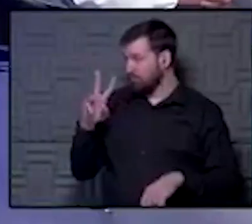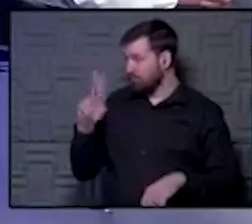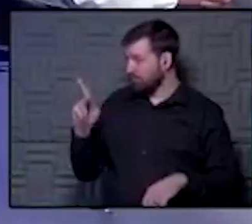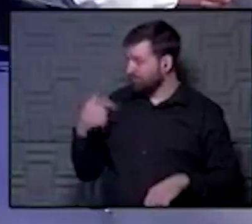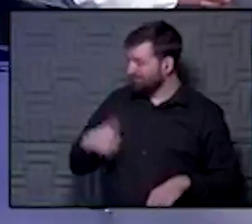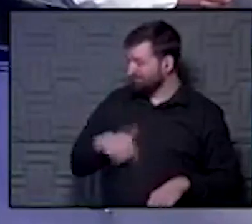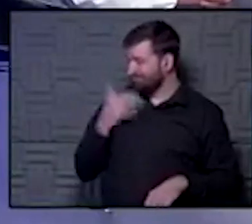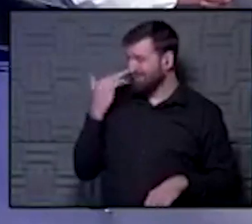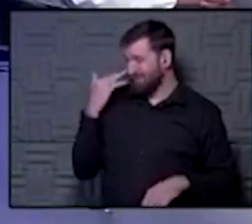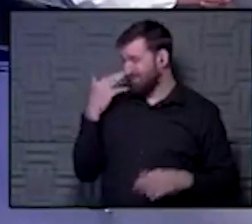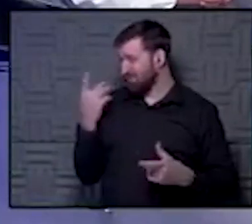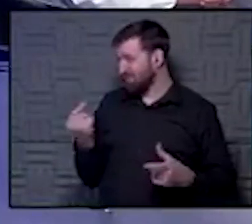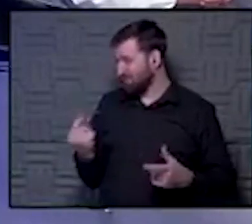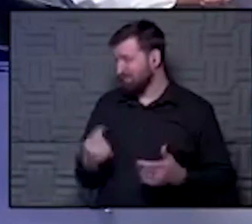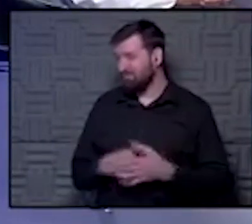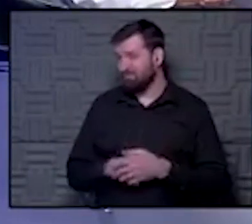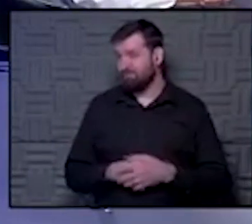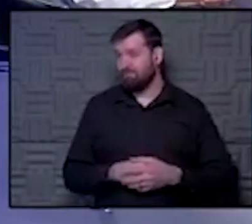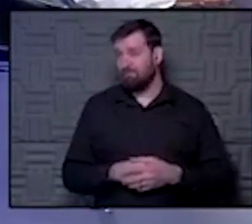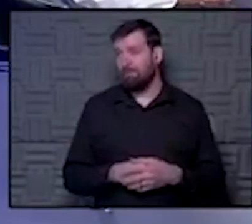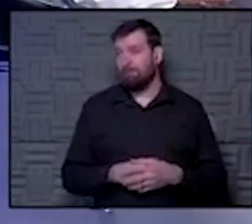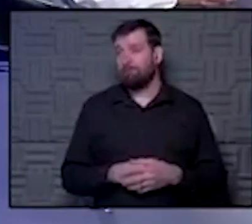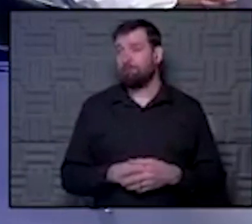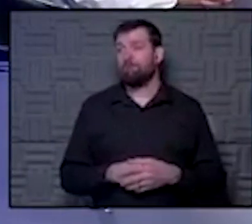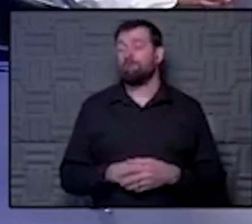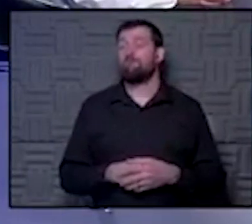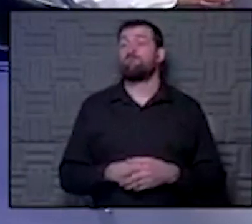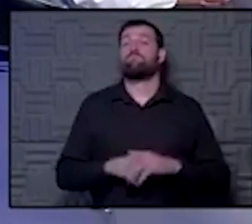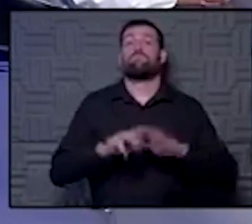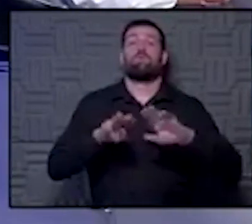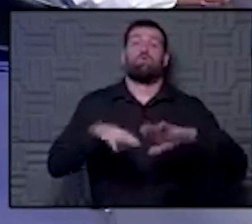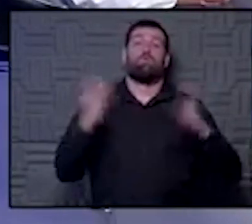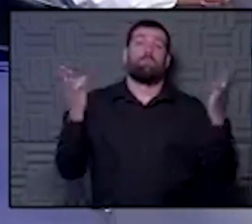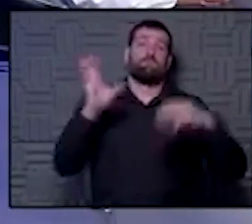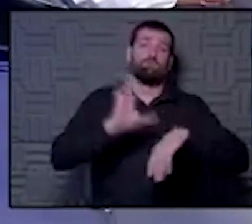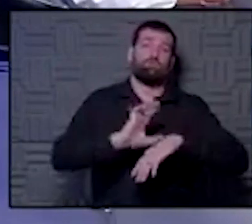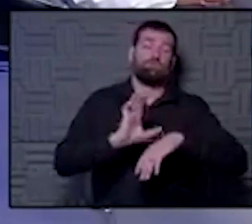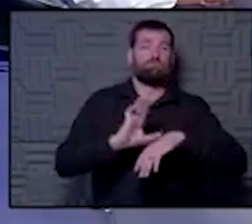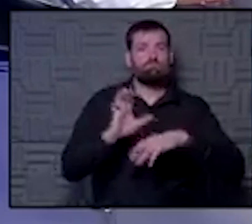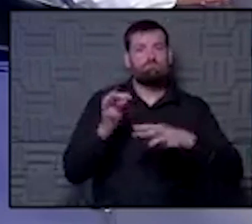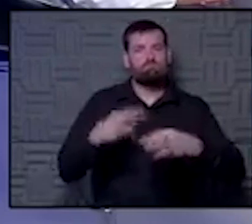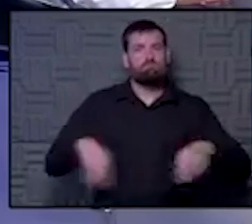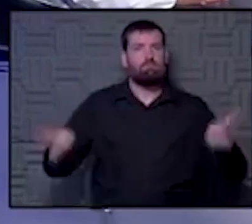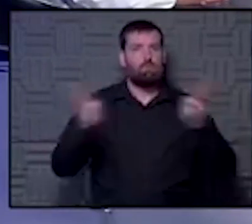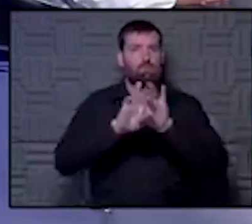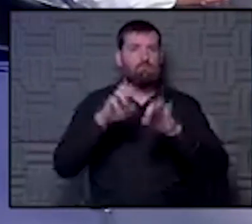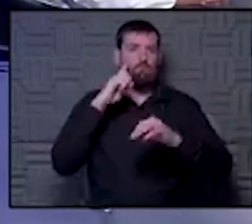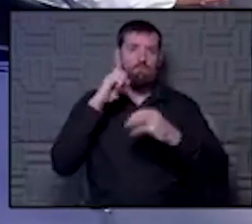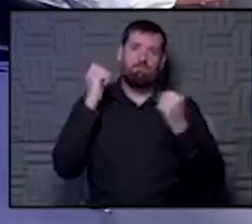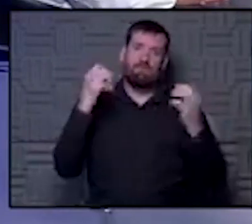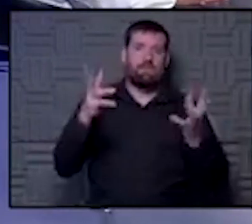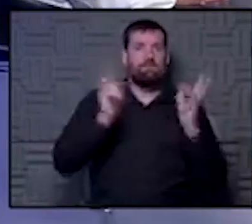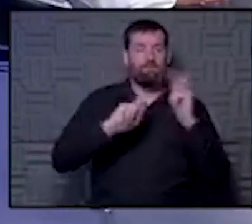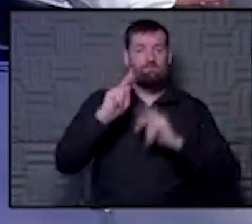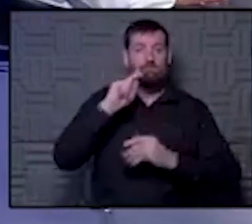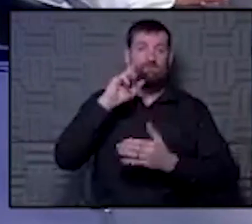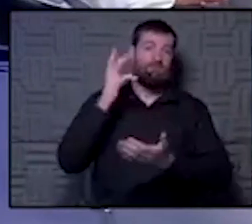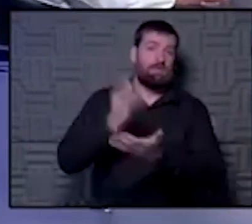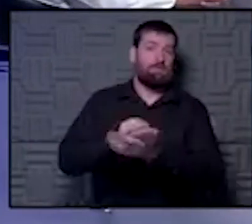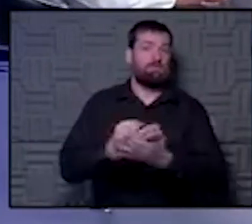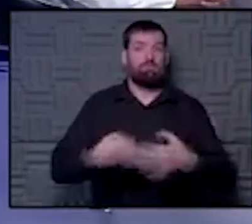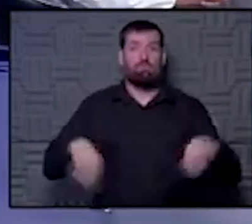do. yeah, the opening back up of churches is important for a lot of people. Faith is important for a lot of people in getting in